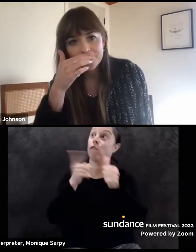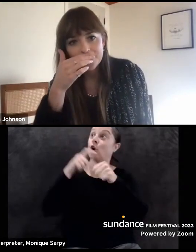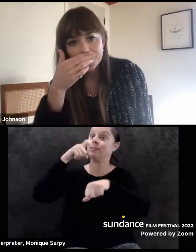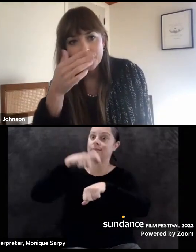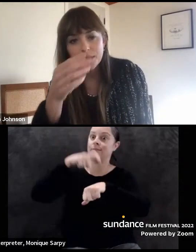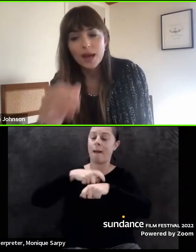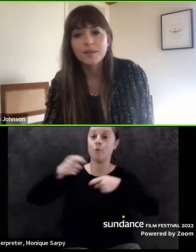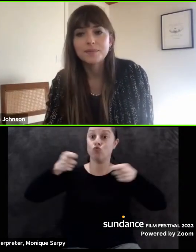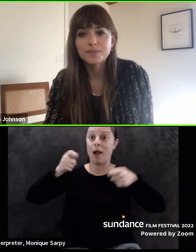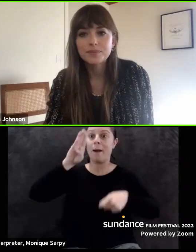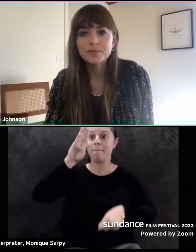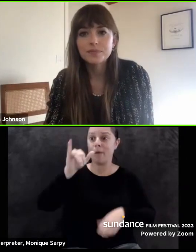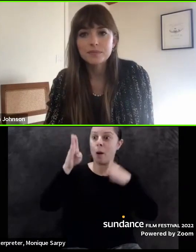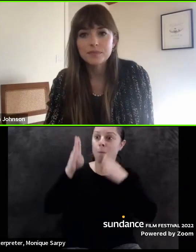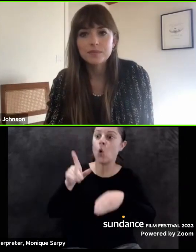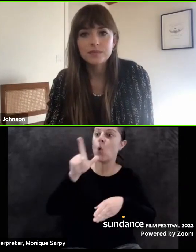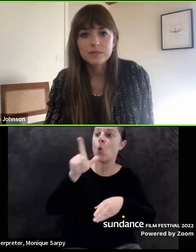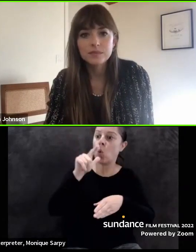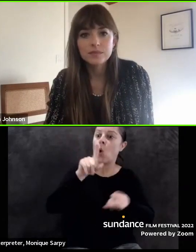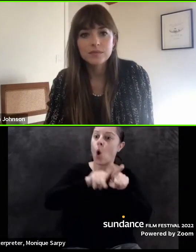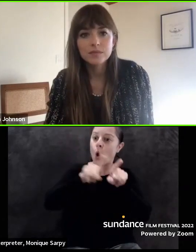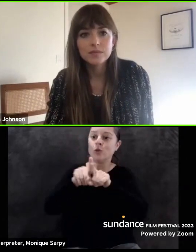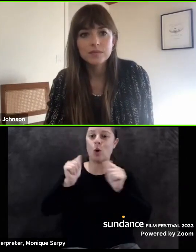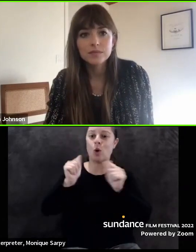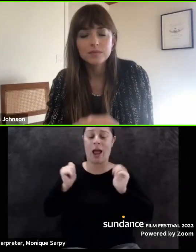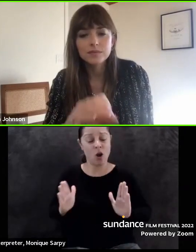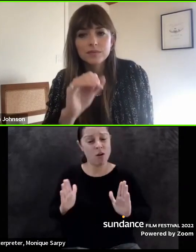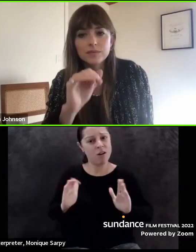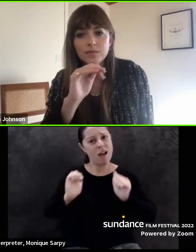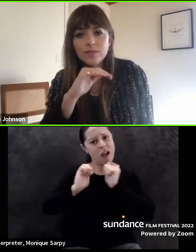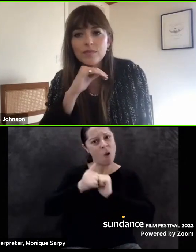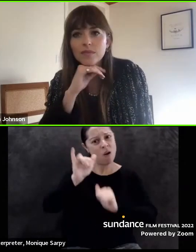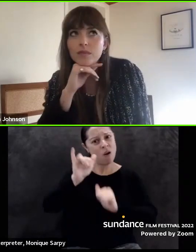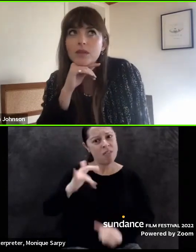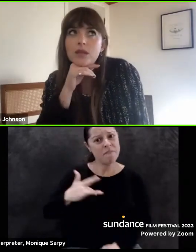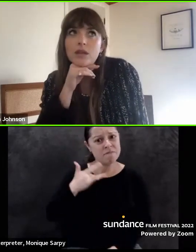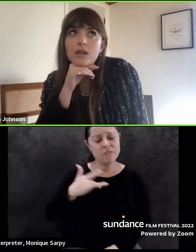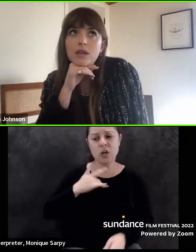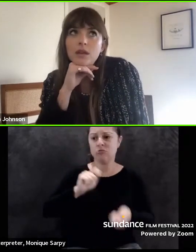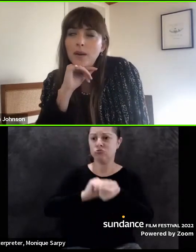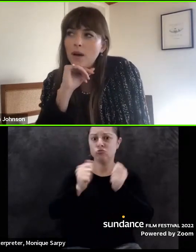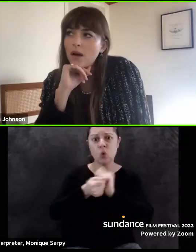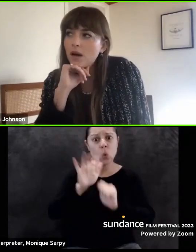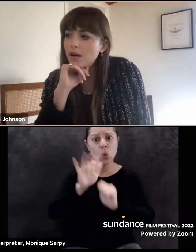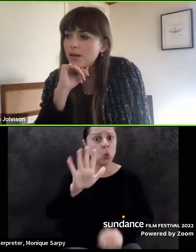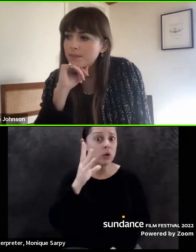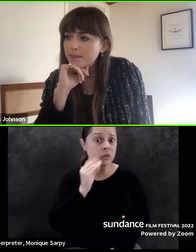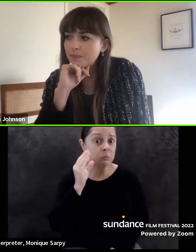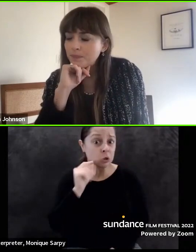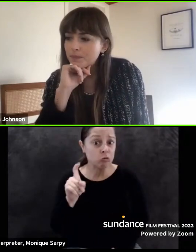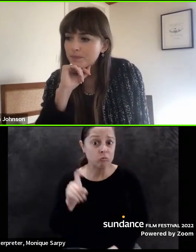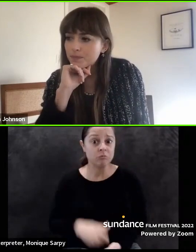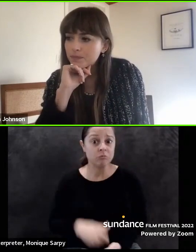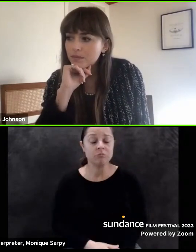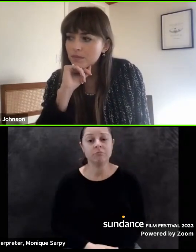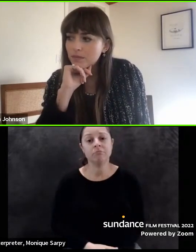an actor. Yeah. What did that feel like? Like, how did that change the experience for you?